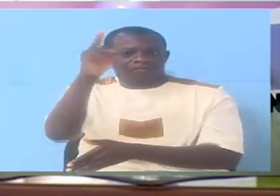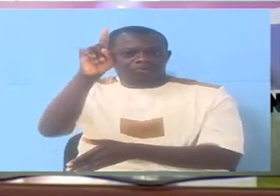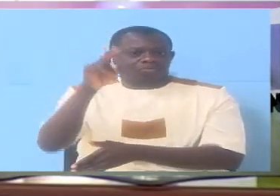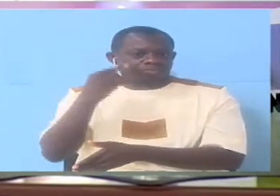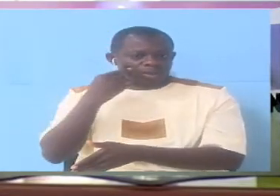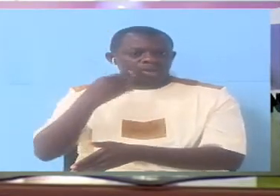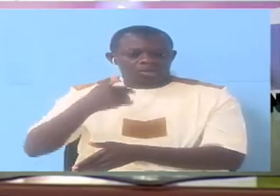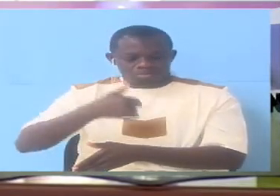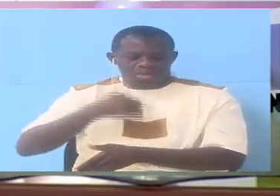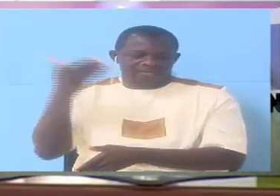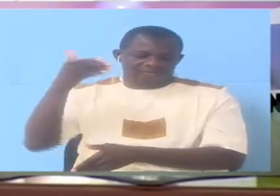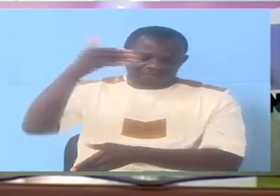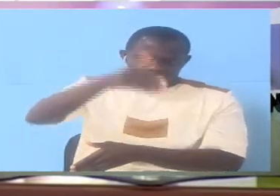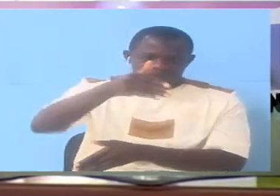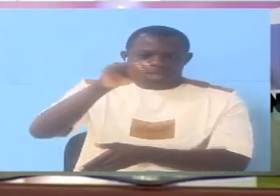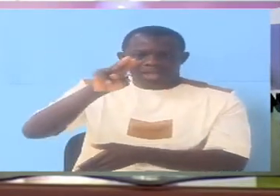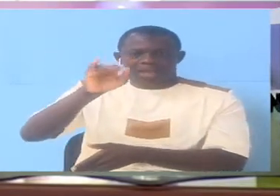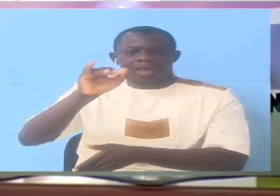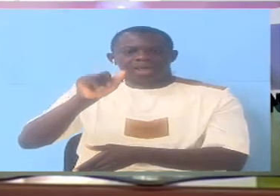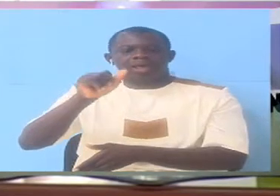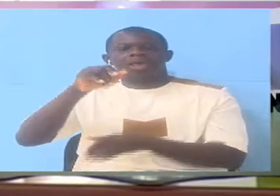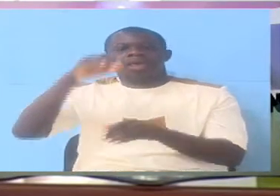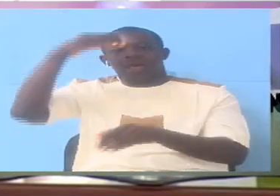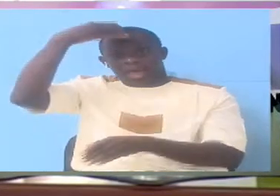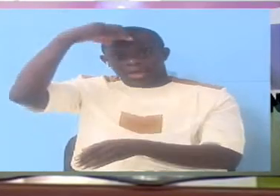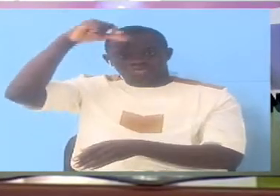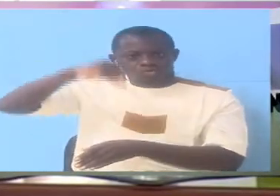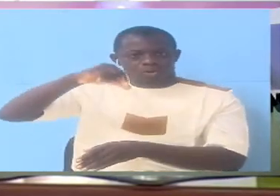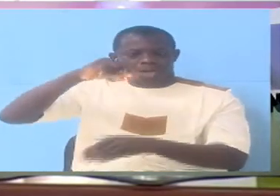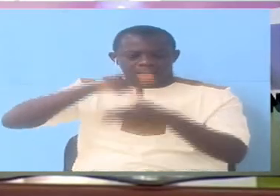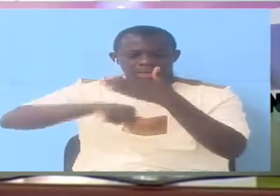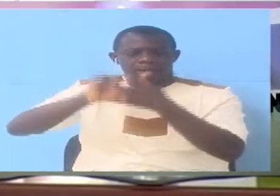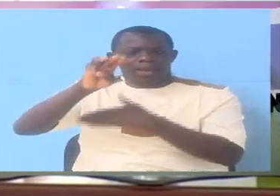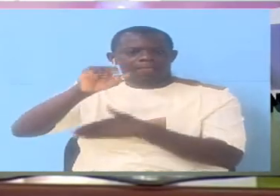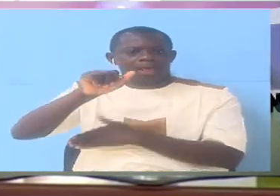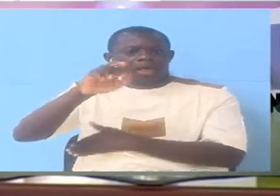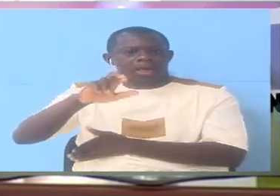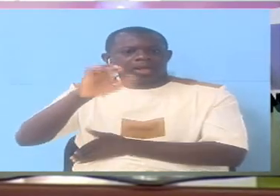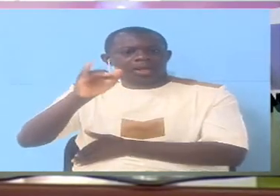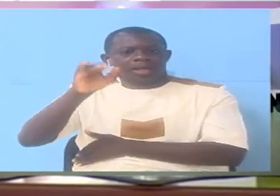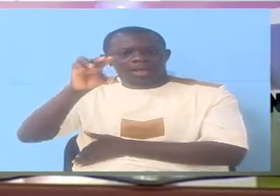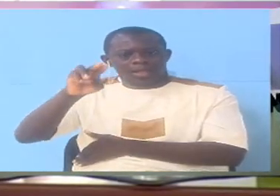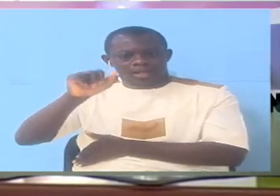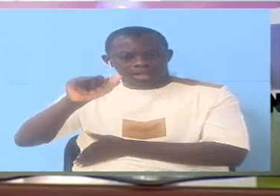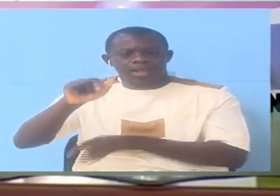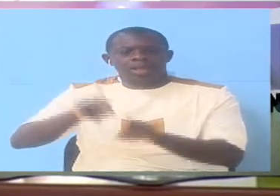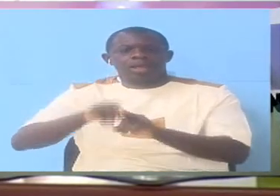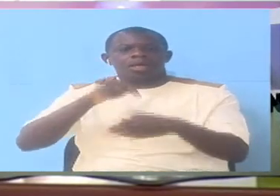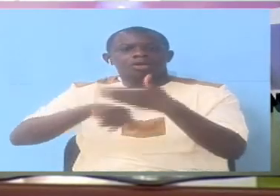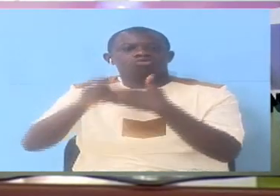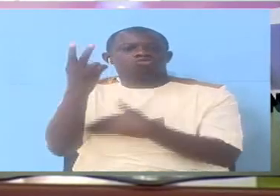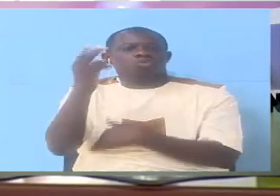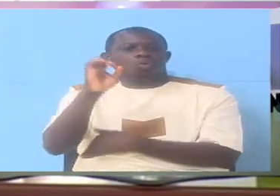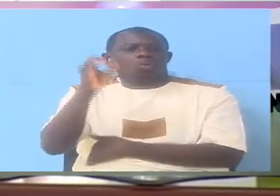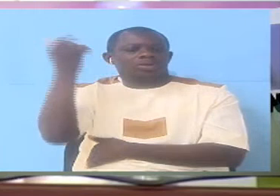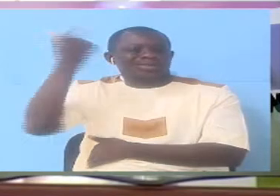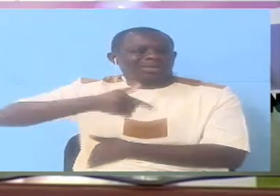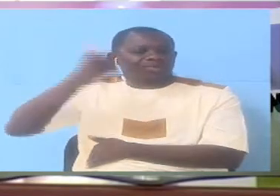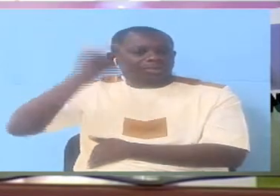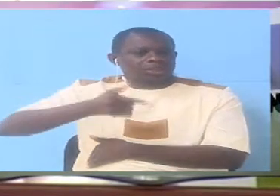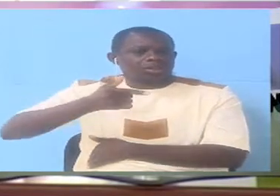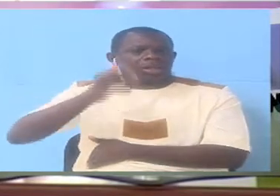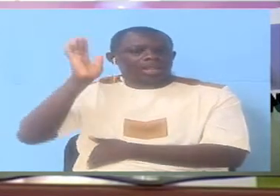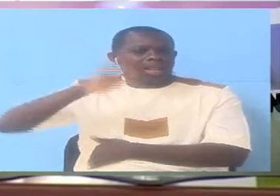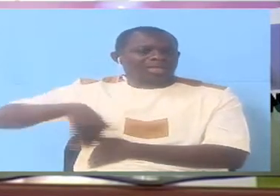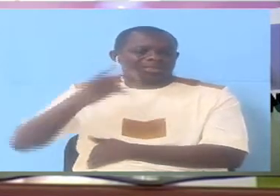the NIA headquarters in Marina in 2017. maa ngi ko mujjee gis nag bés bu mujjee ba nga xam ne demoon naa ci màkkaani